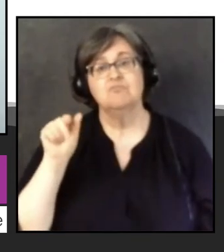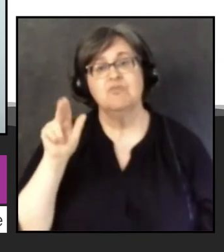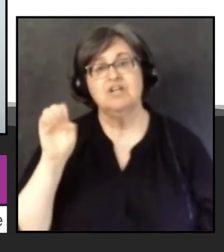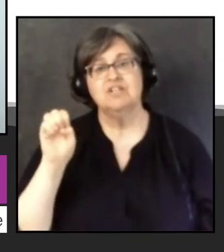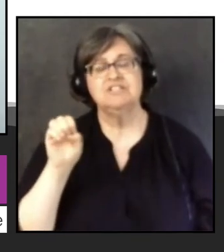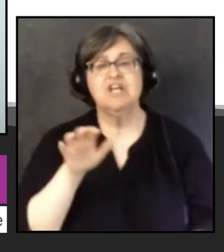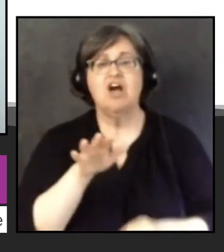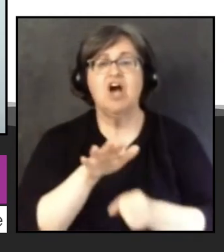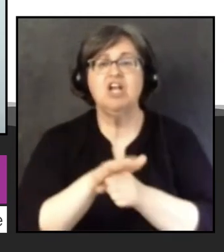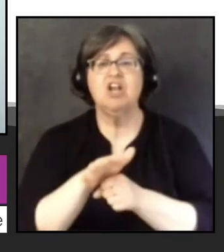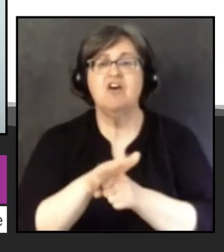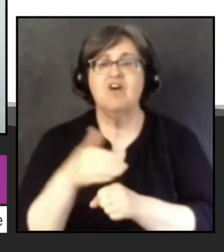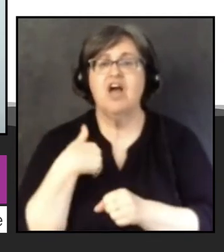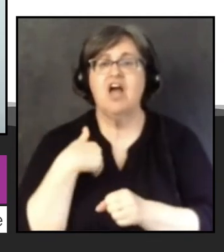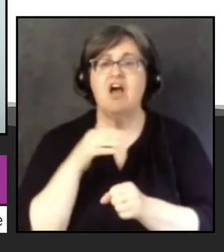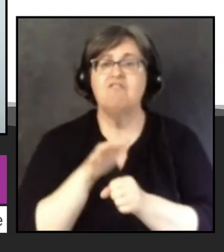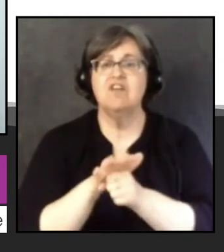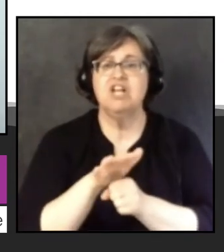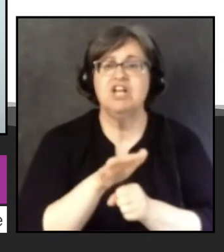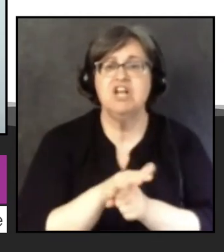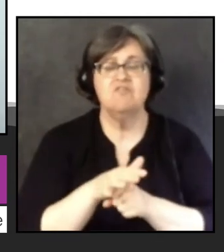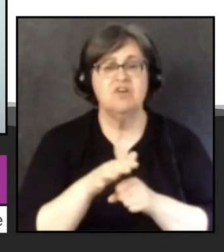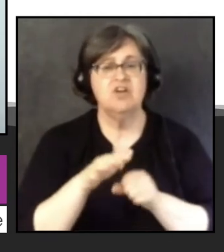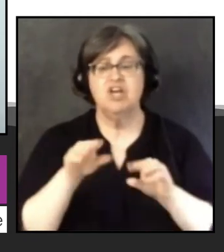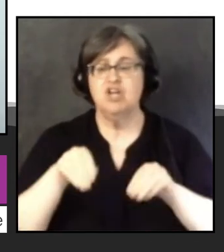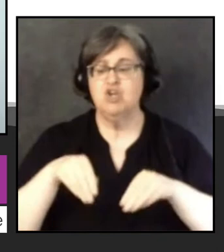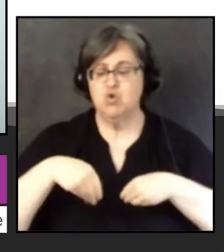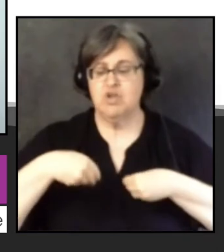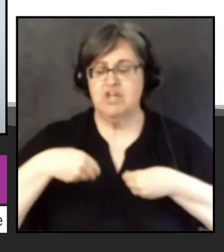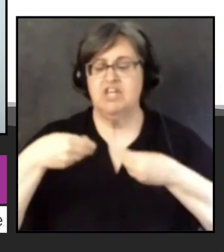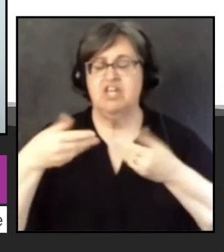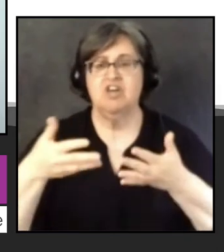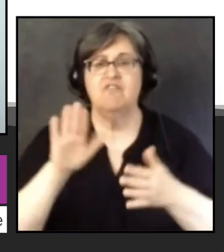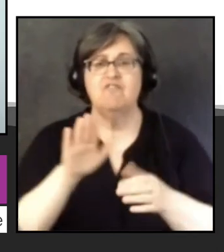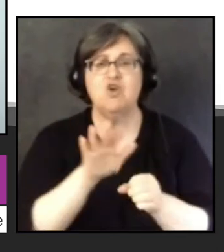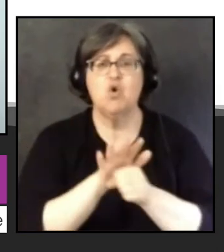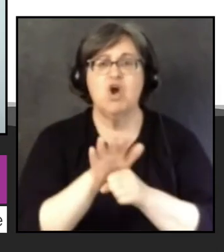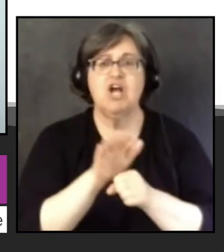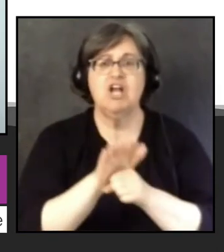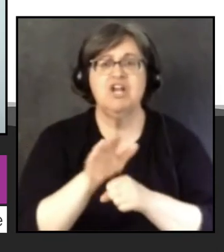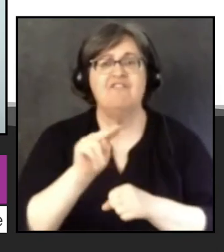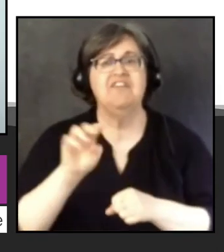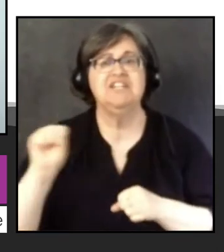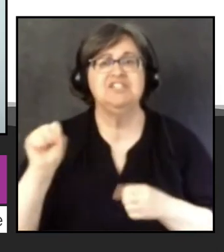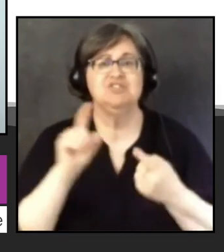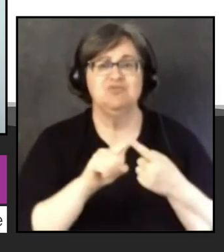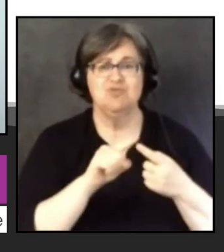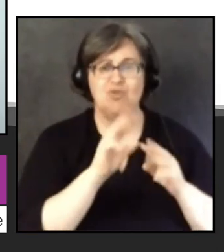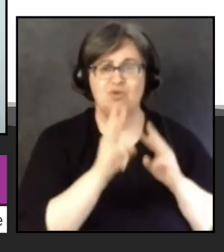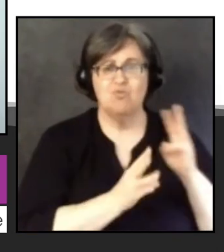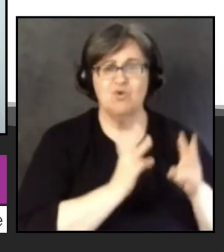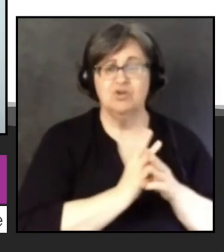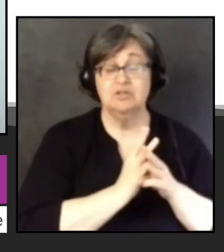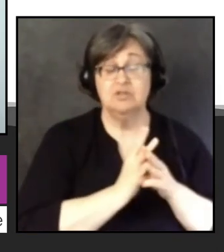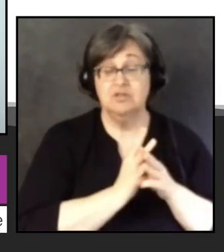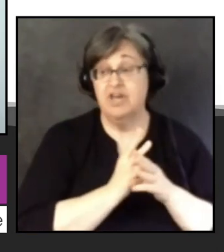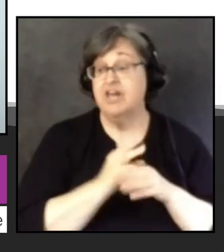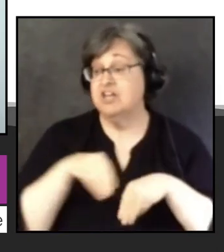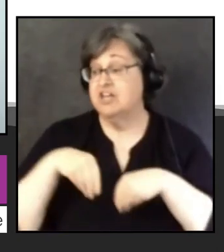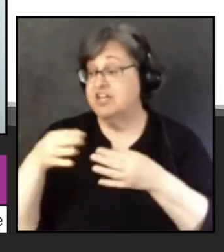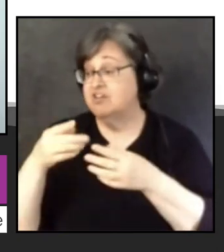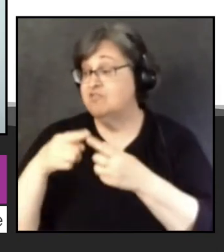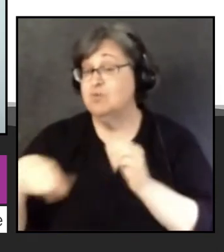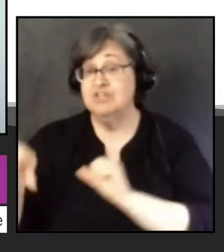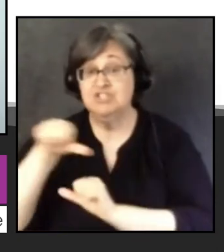enough, having enough, and being able to give of your enoughness to the world and again to each other.